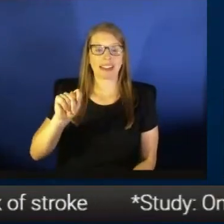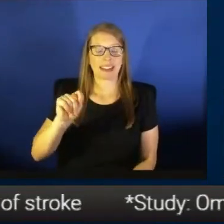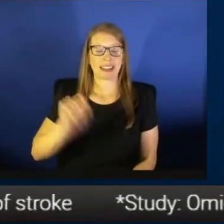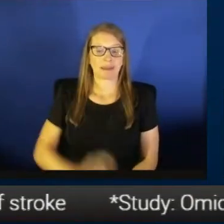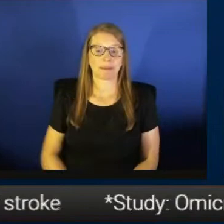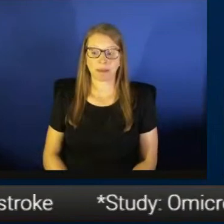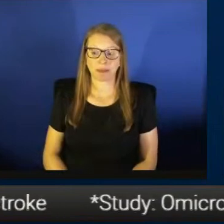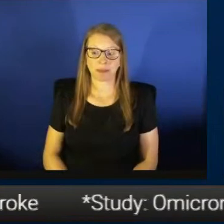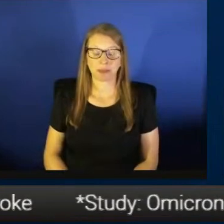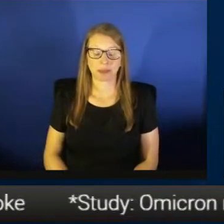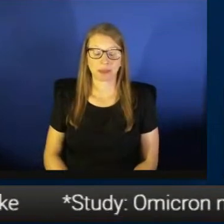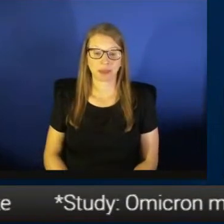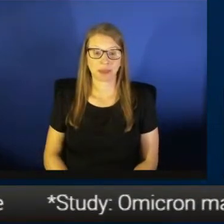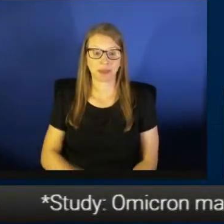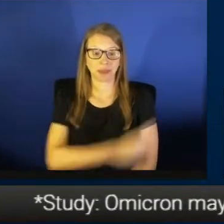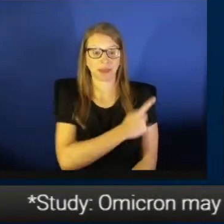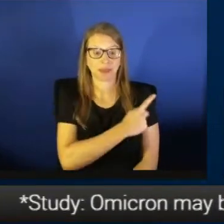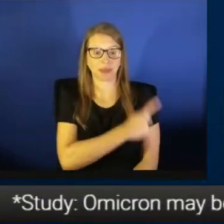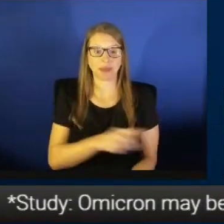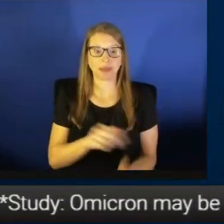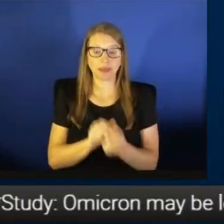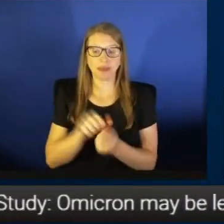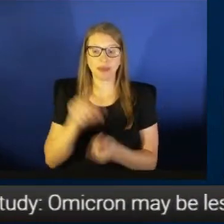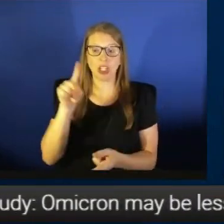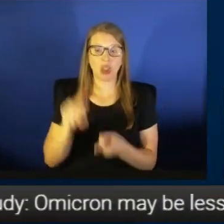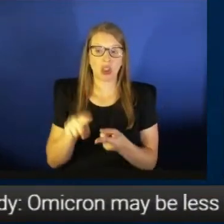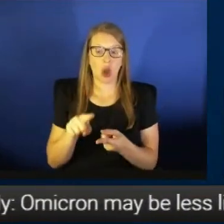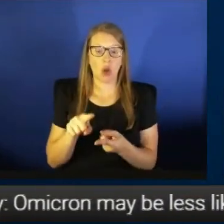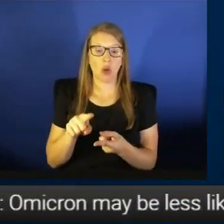So patients with low volume disease,